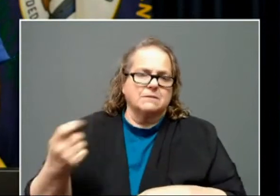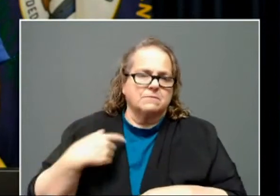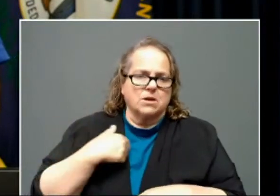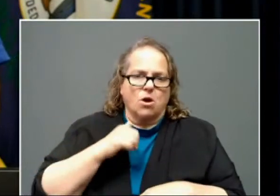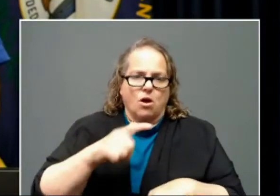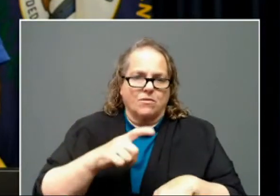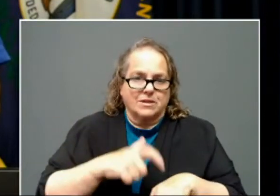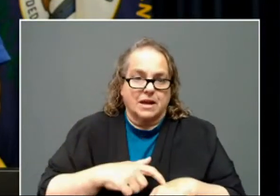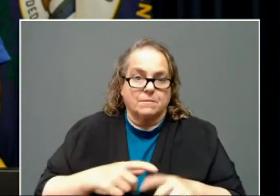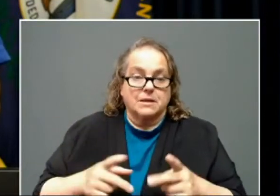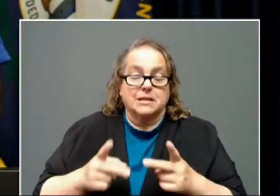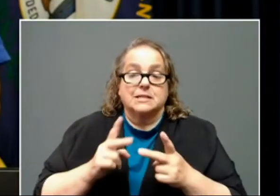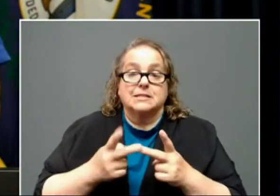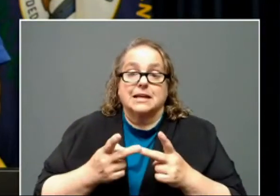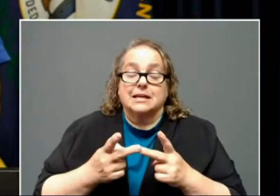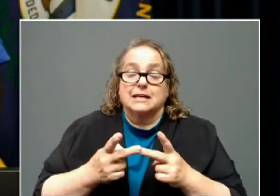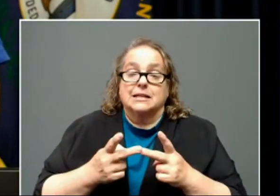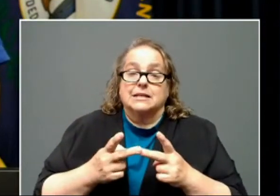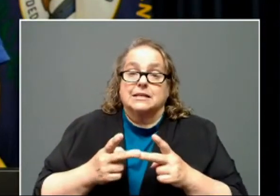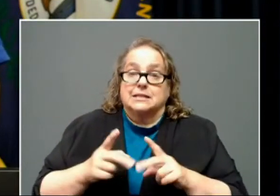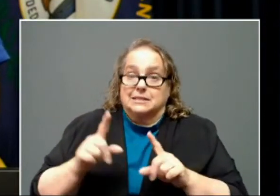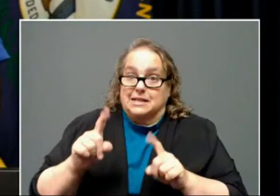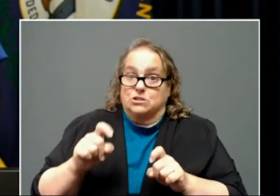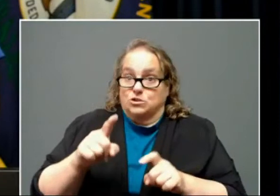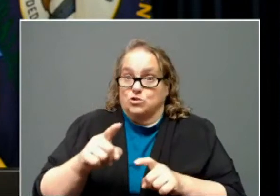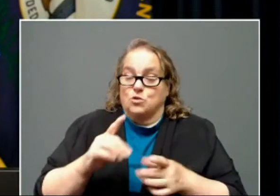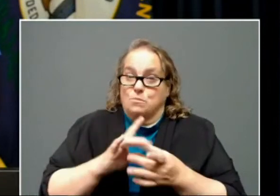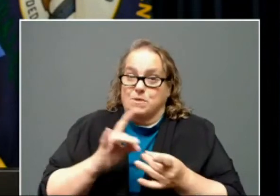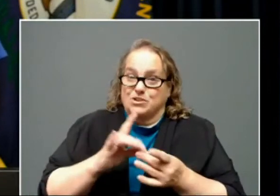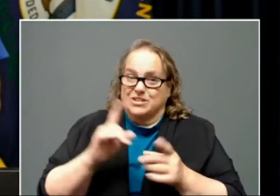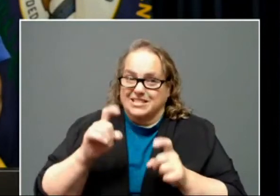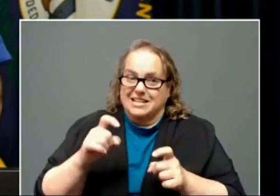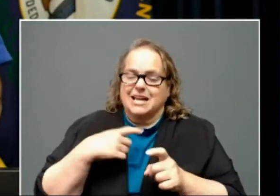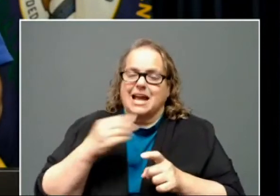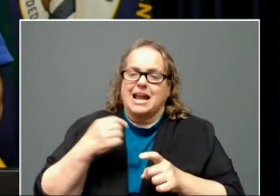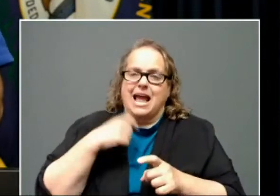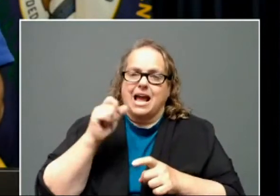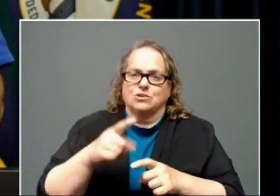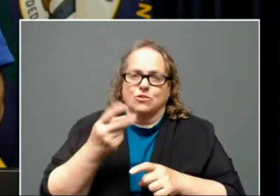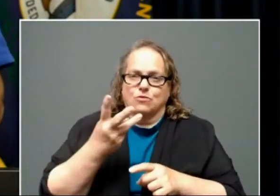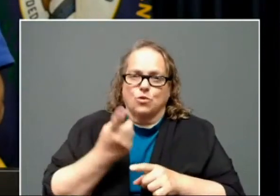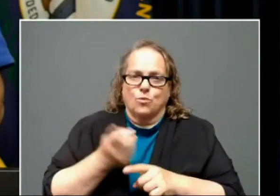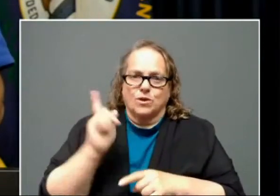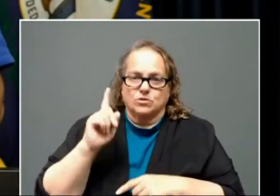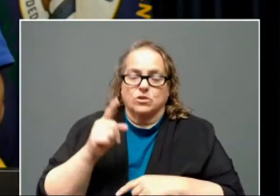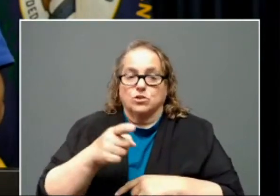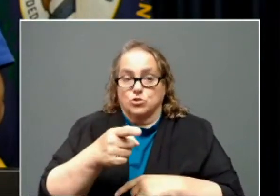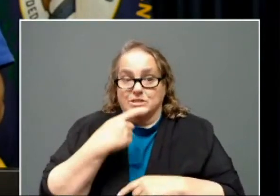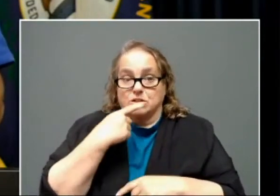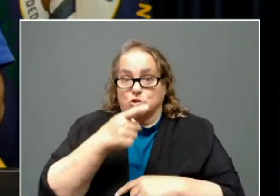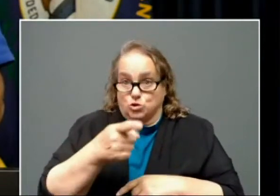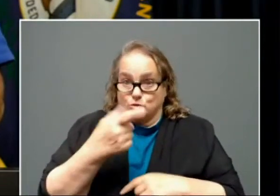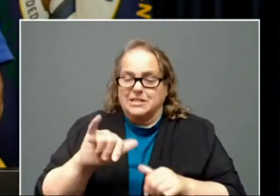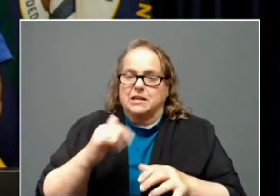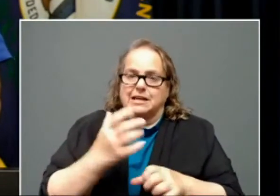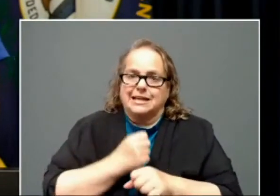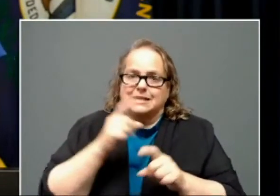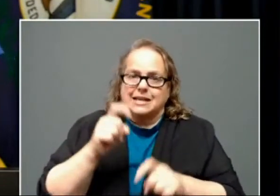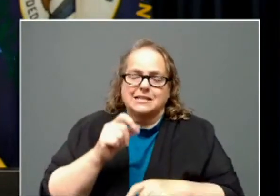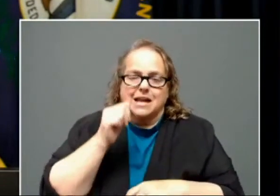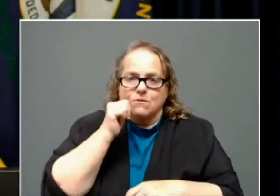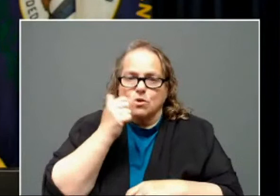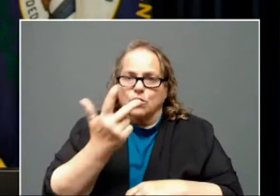secondly, testing. You mentioned testing. I asked you about it a couple weeks ago, and you said you still get tested every 3 weeks. I started looking for